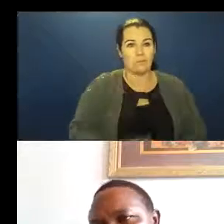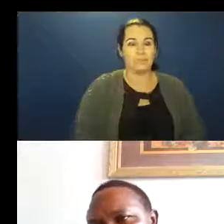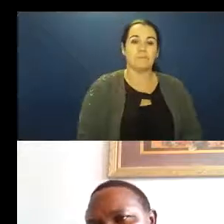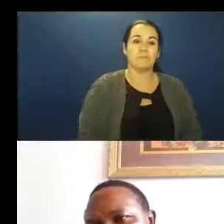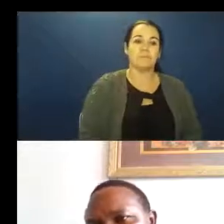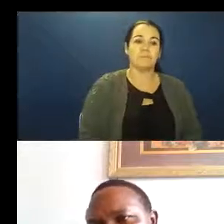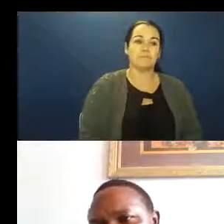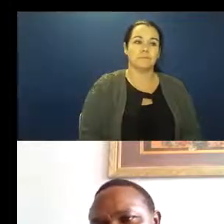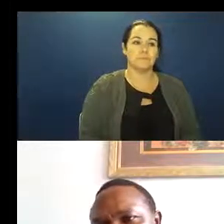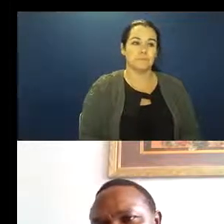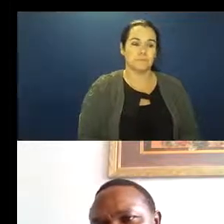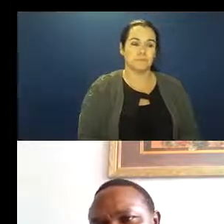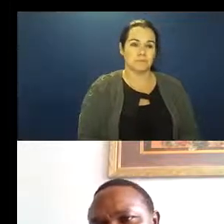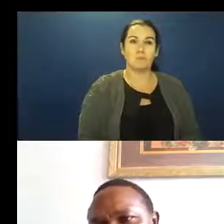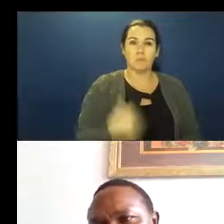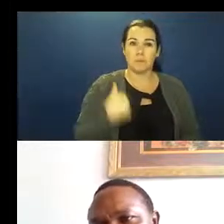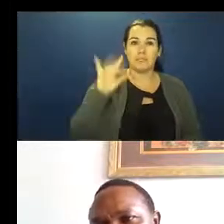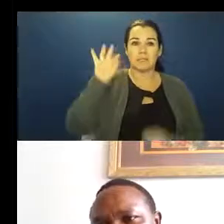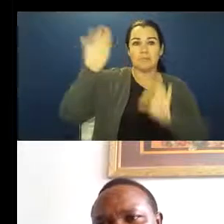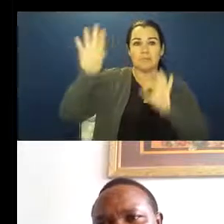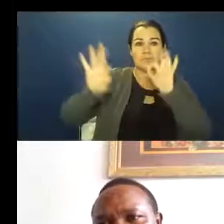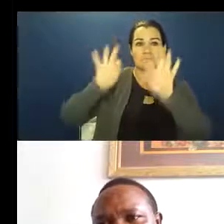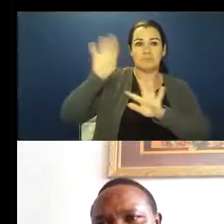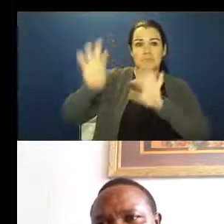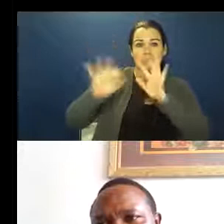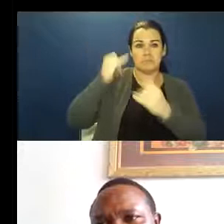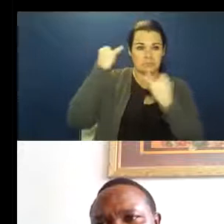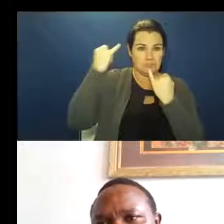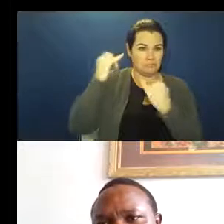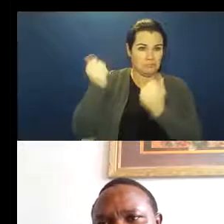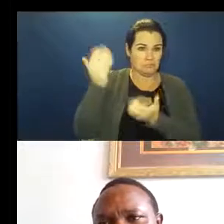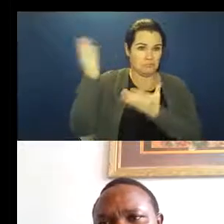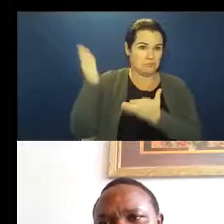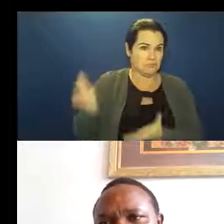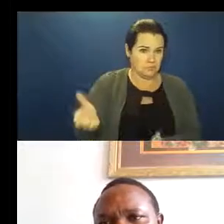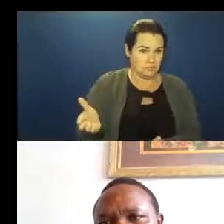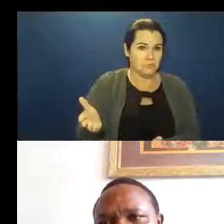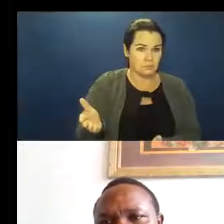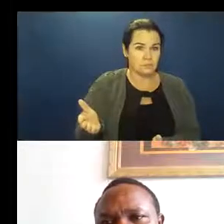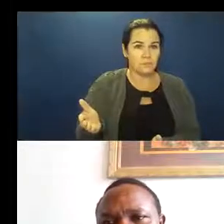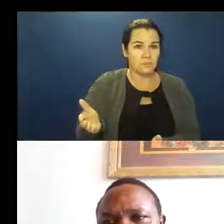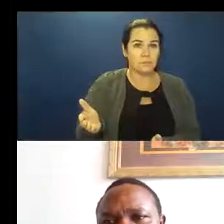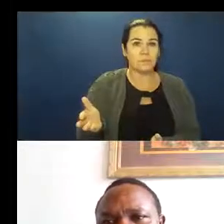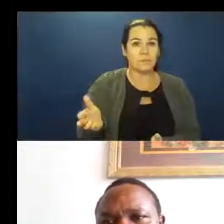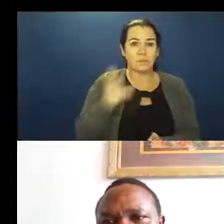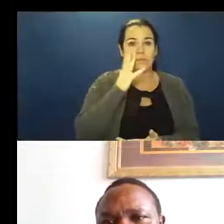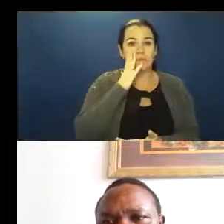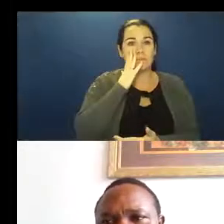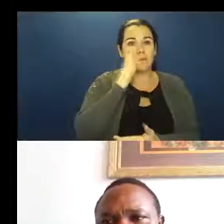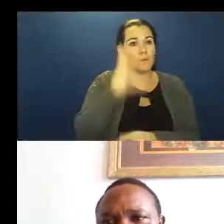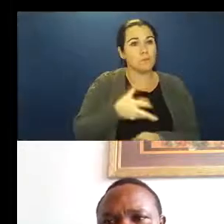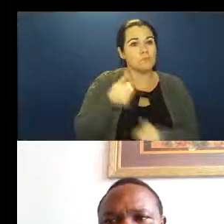a few recommendations that we thought that was that would be